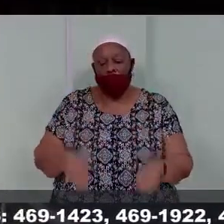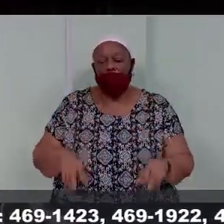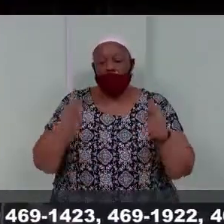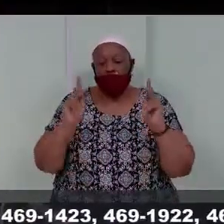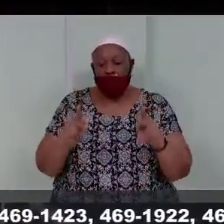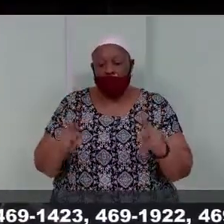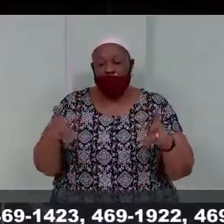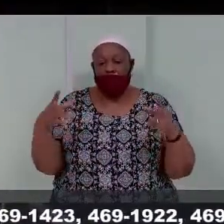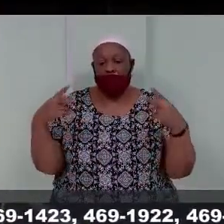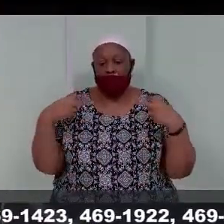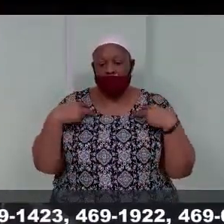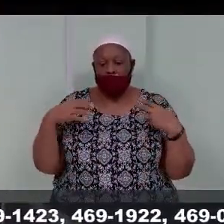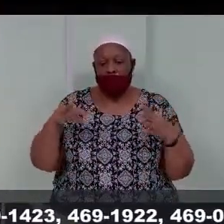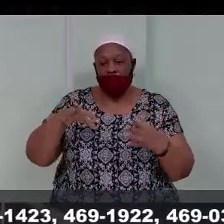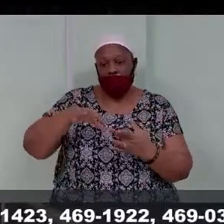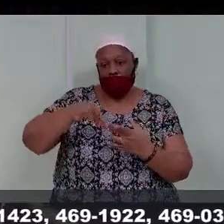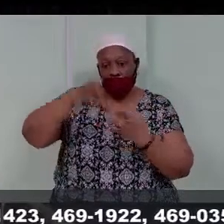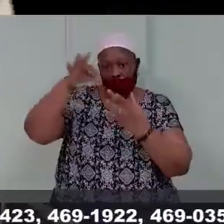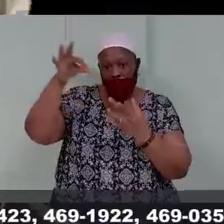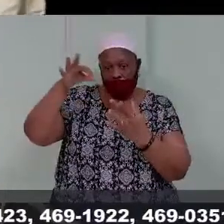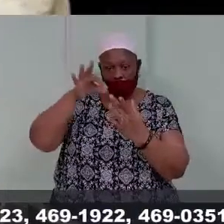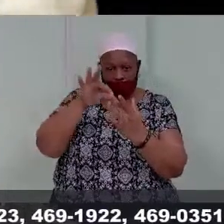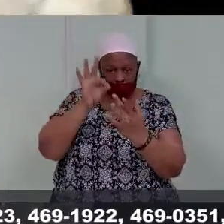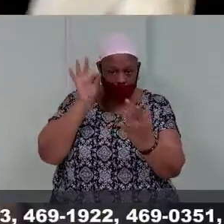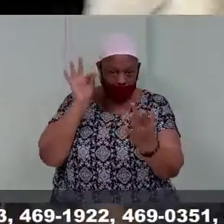Dr. Laws.